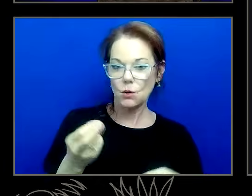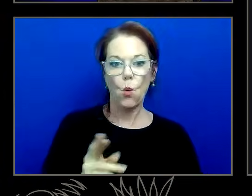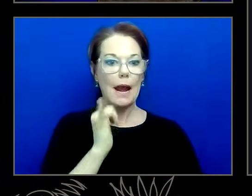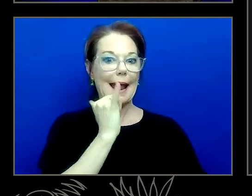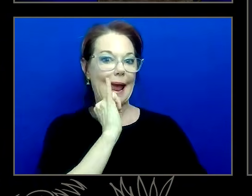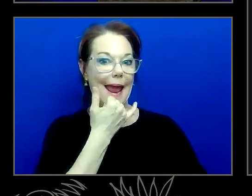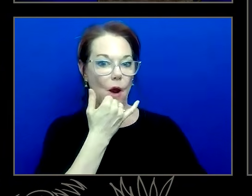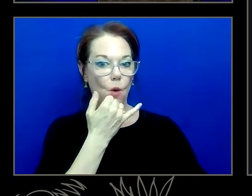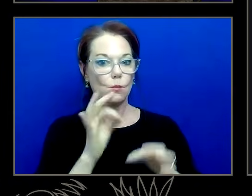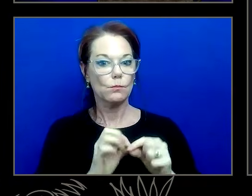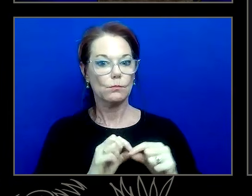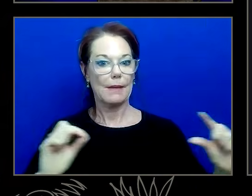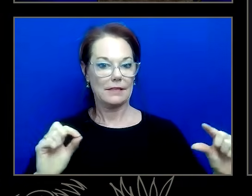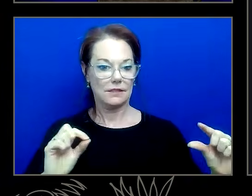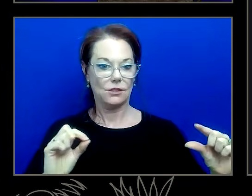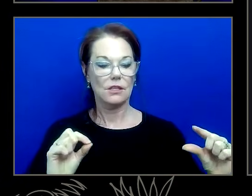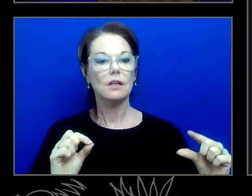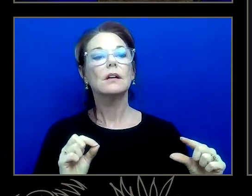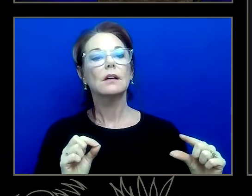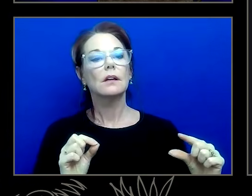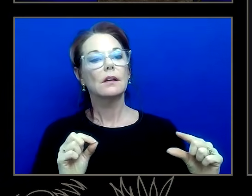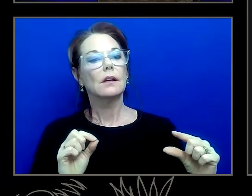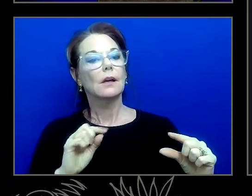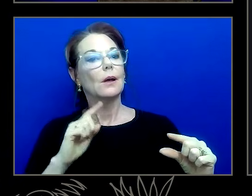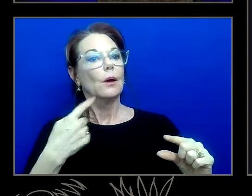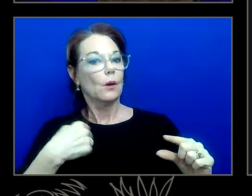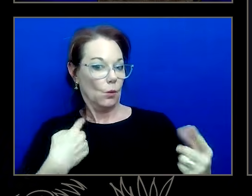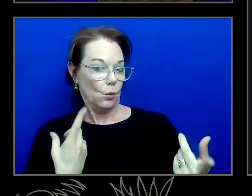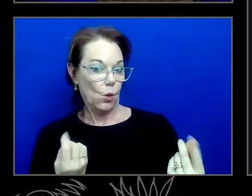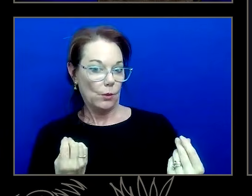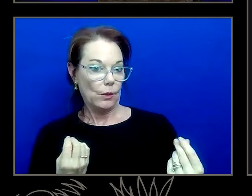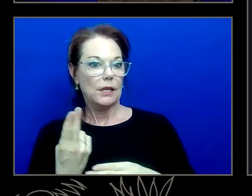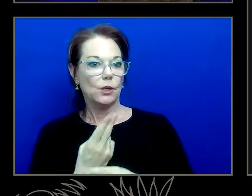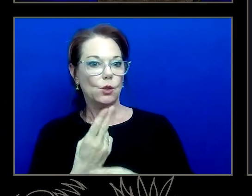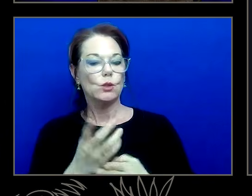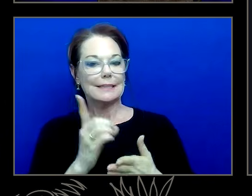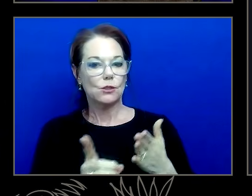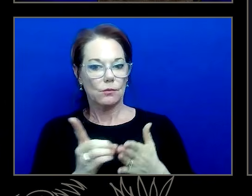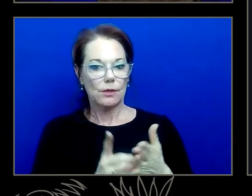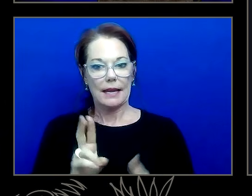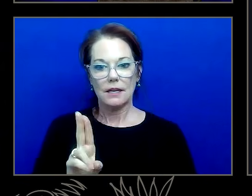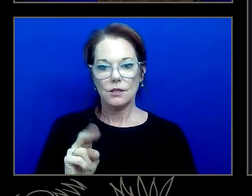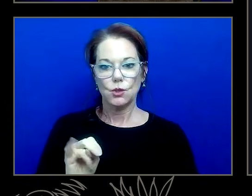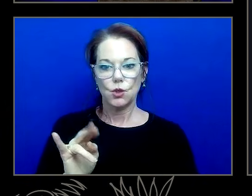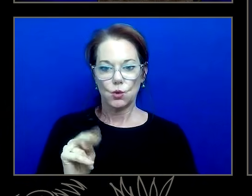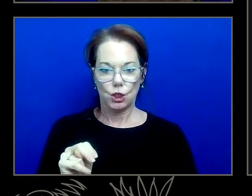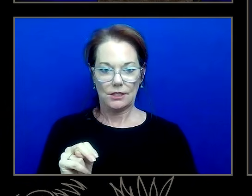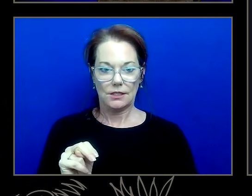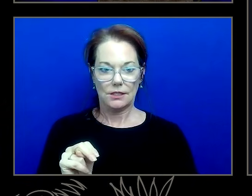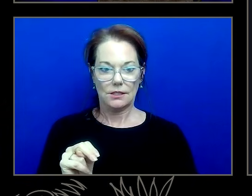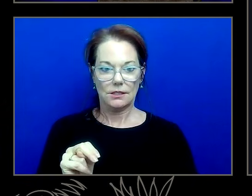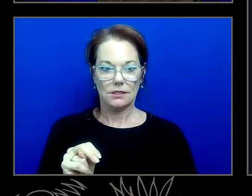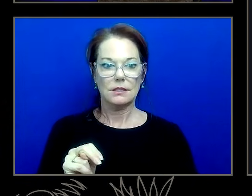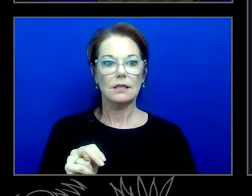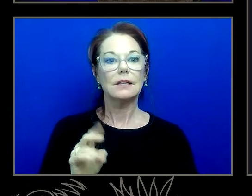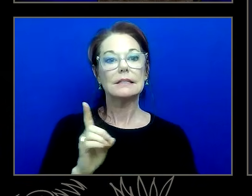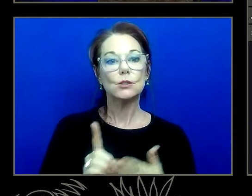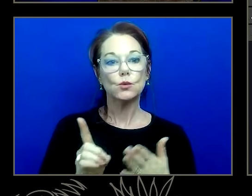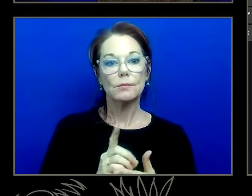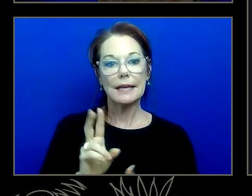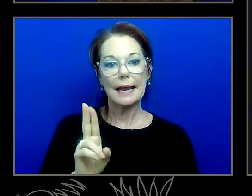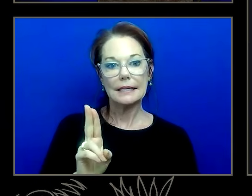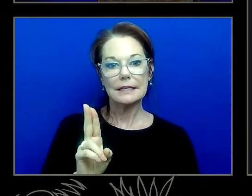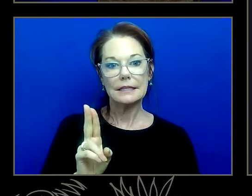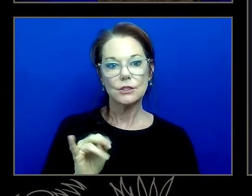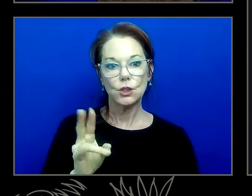error. So that's where we could actually use what's called a discriminated union. And so a discriminated union allows